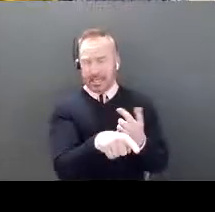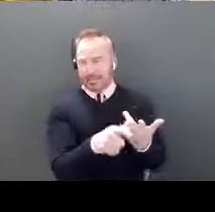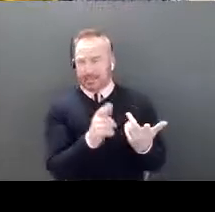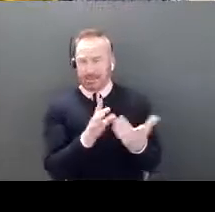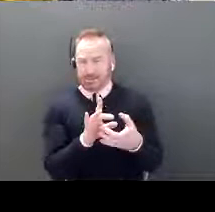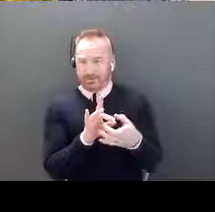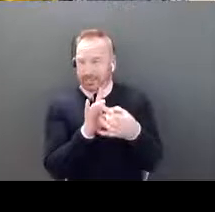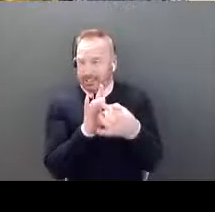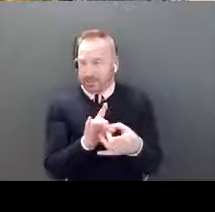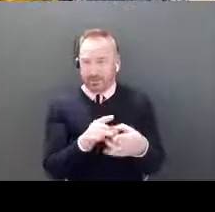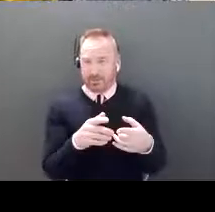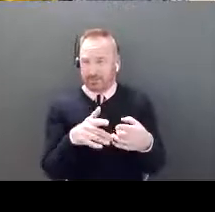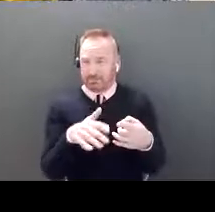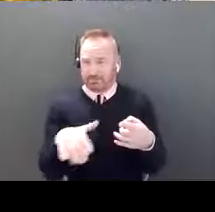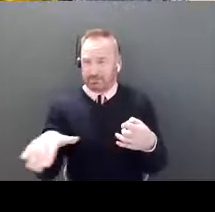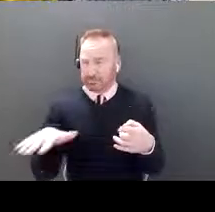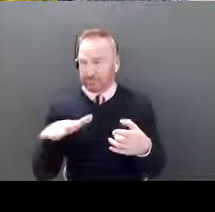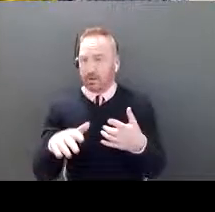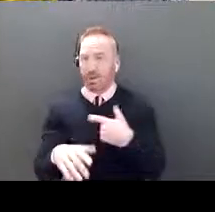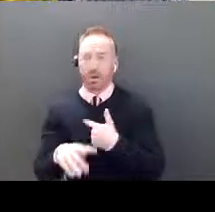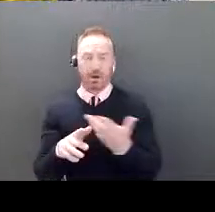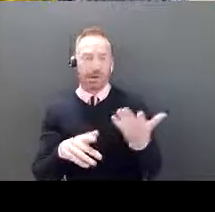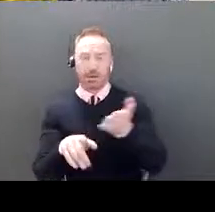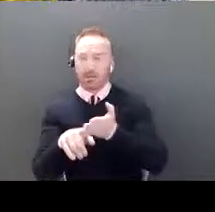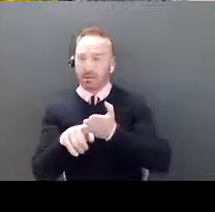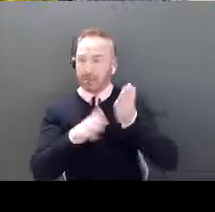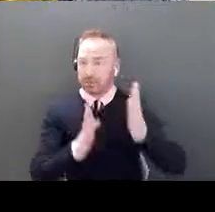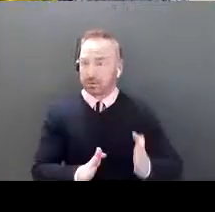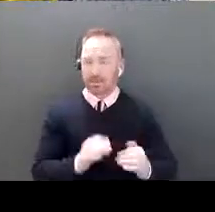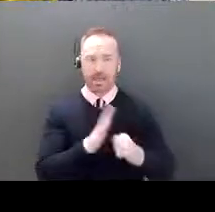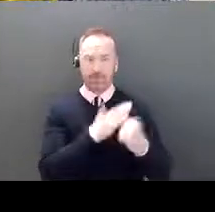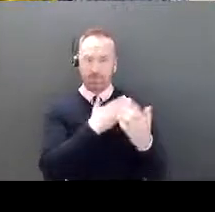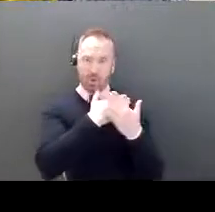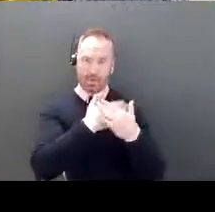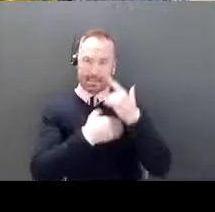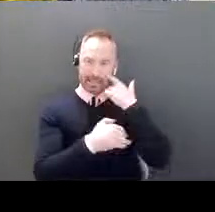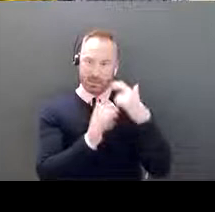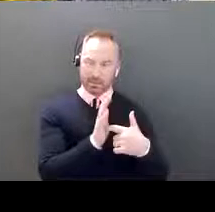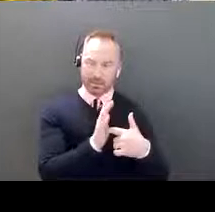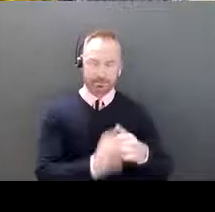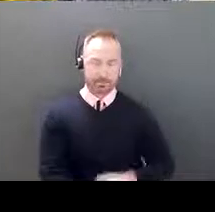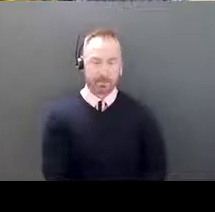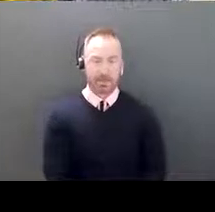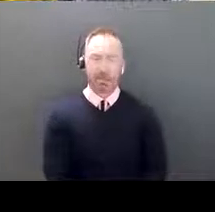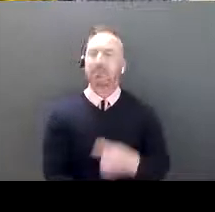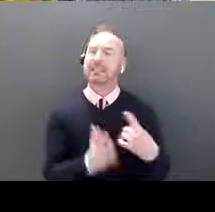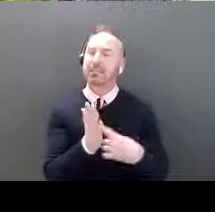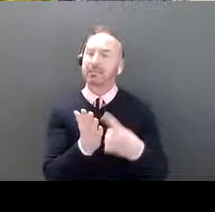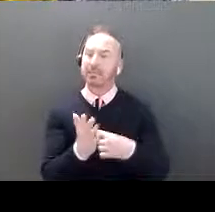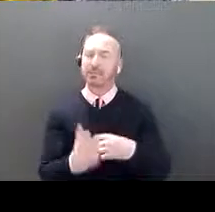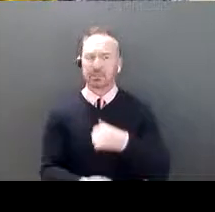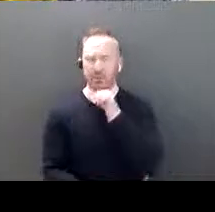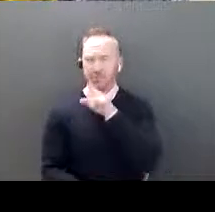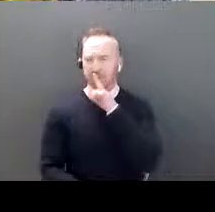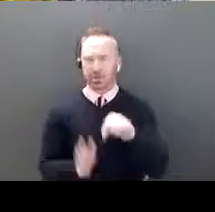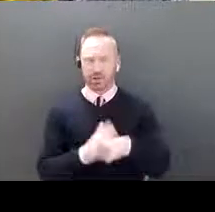also frontline professionals have warning signs that they know about. And sometimes, as I said, they don't know what to do with the warning sign,